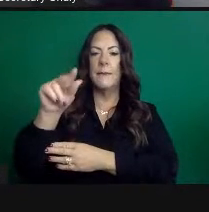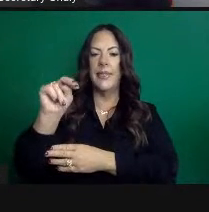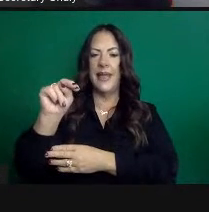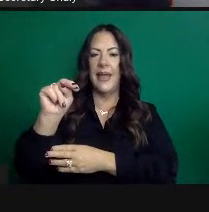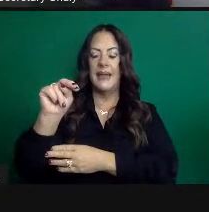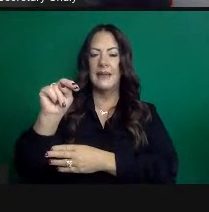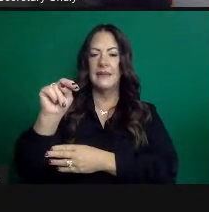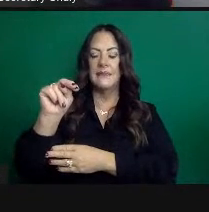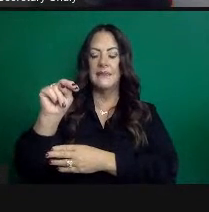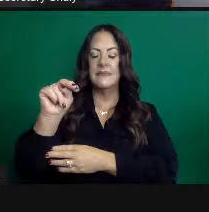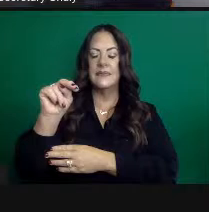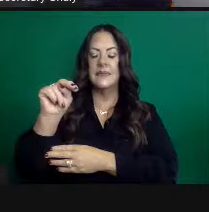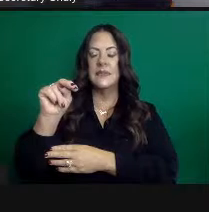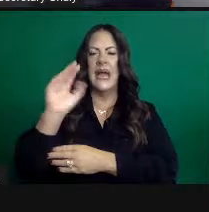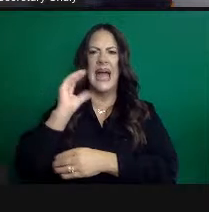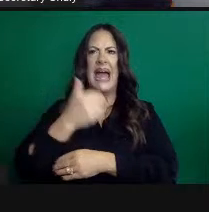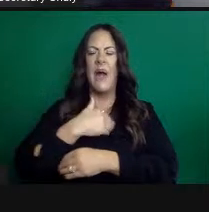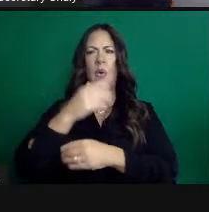This is a